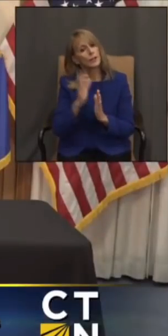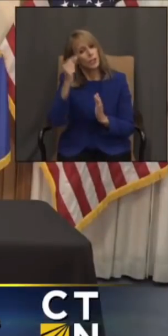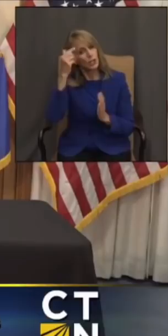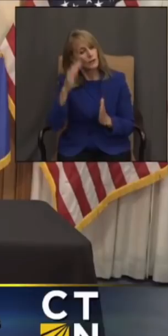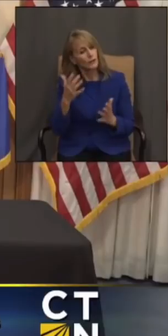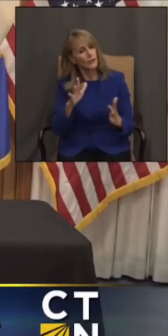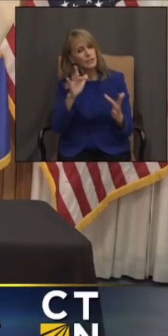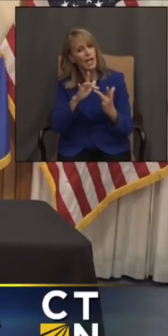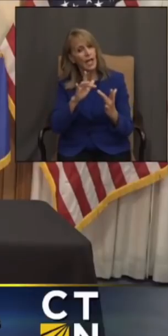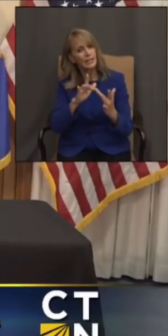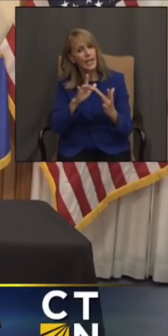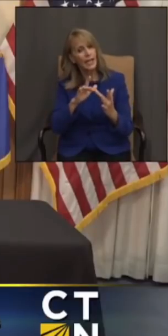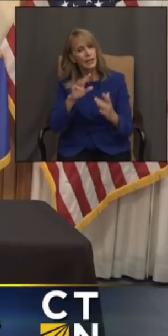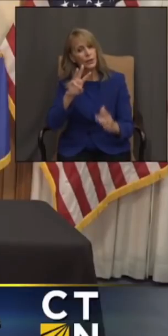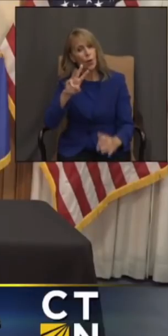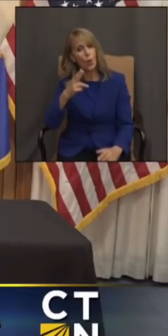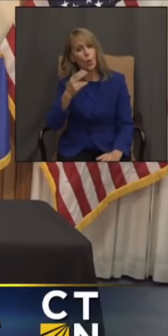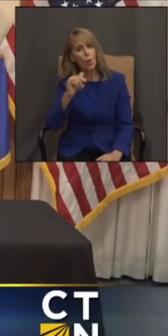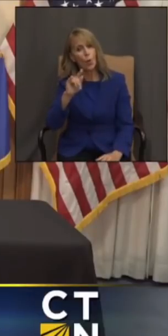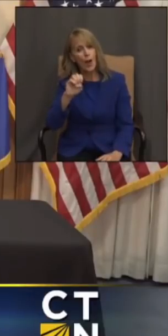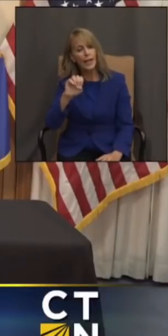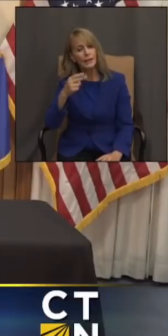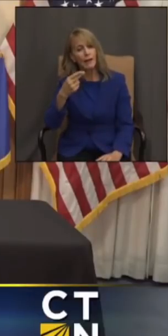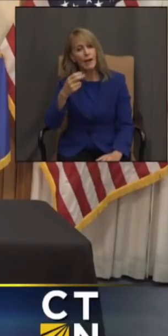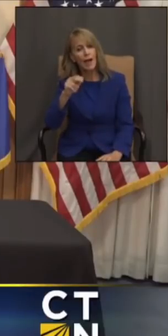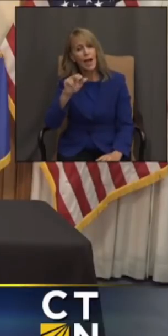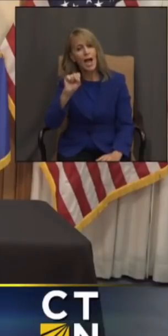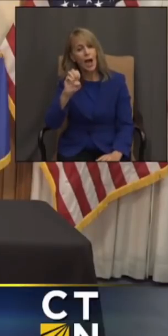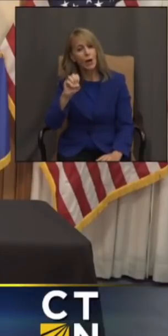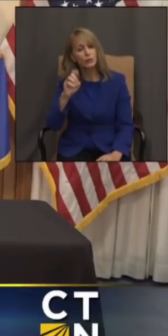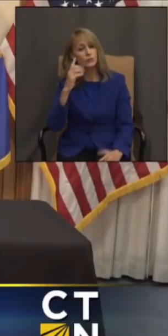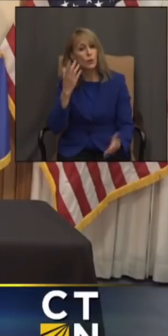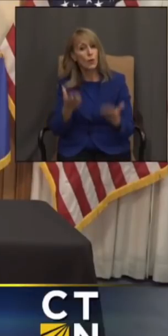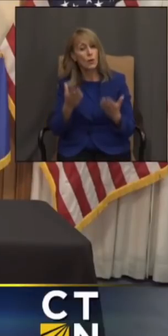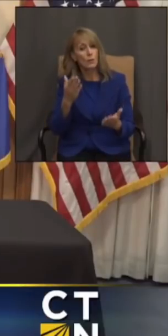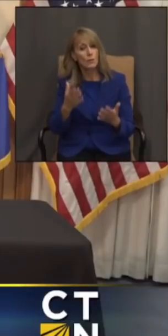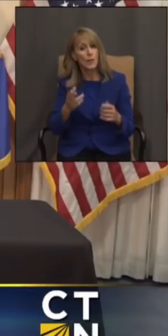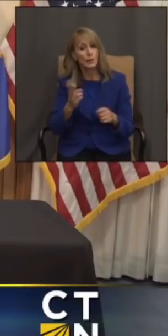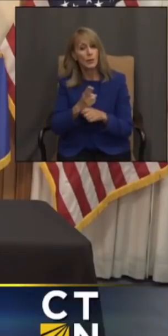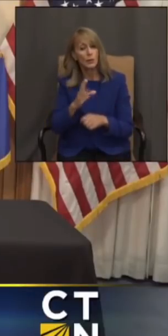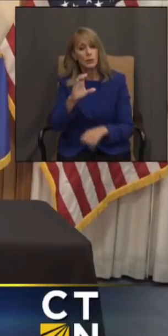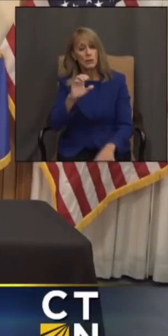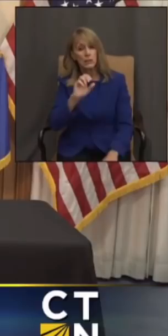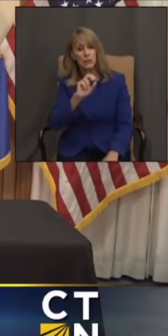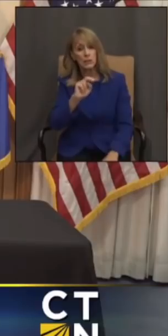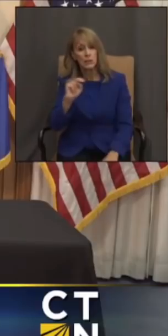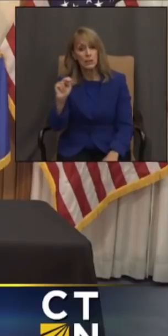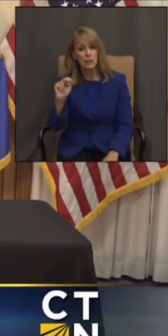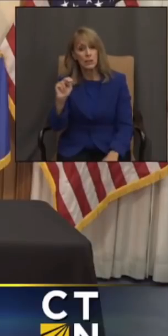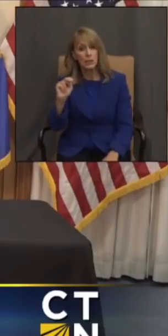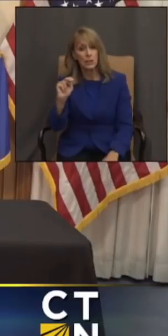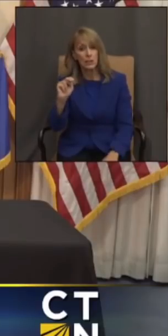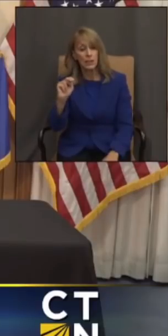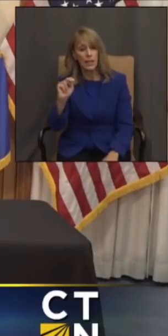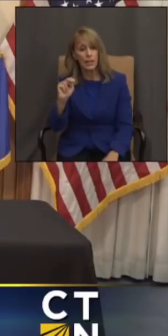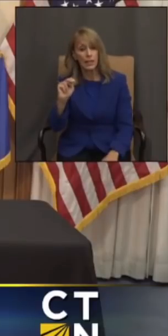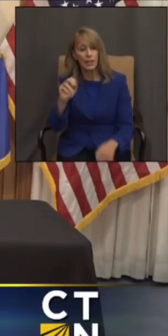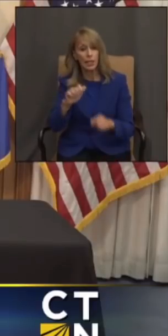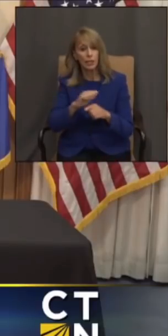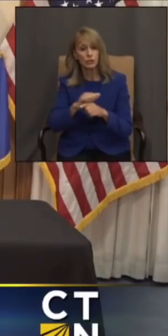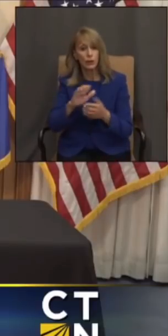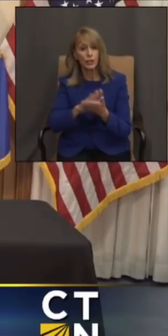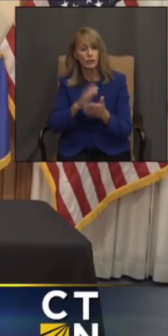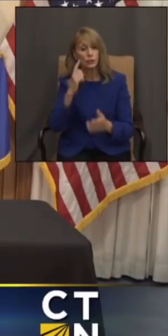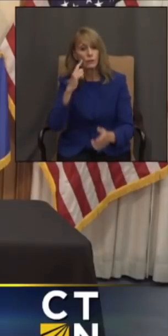contacted the White House with a recommendation regarding the possible use of the Connecticut Juvenile Training School for